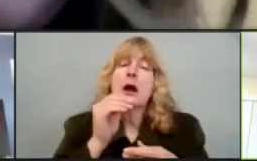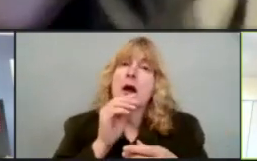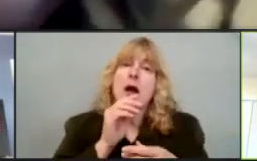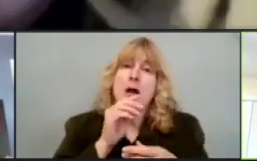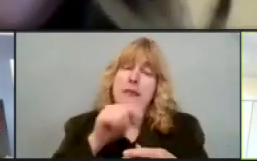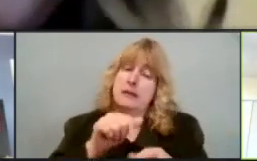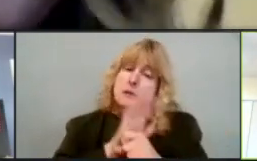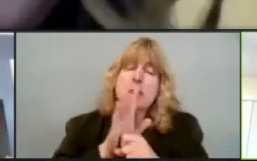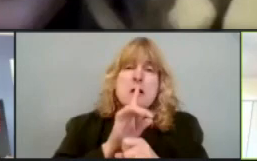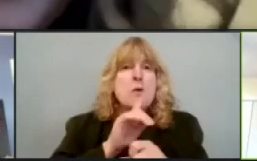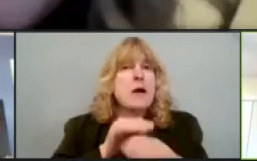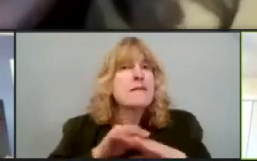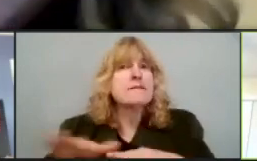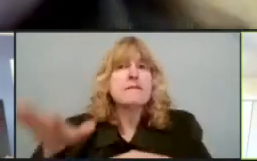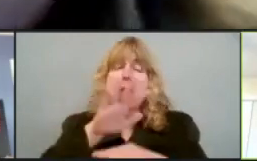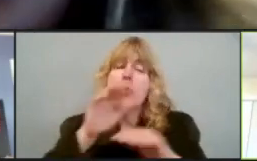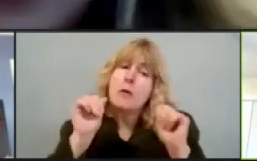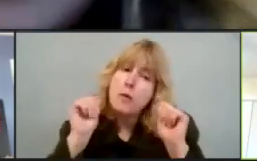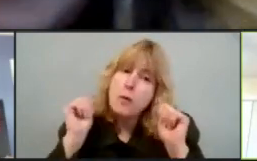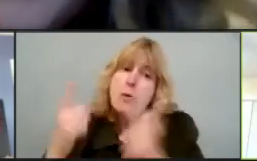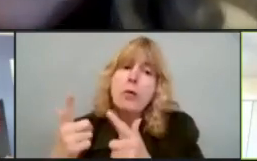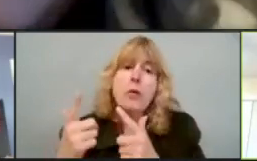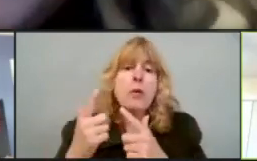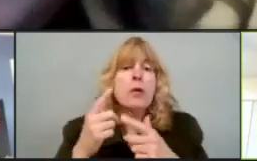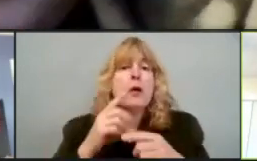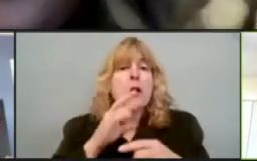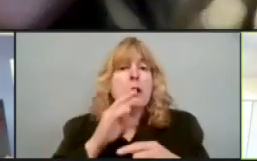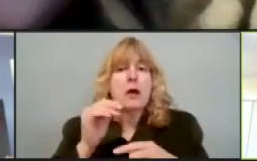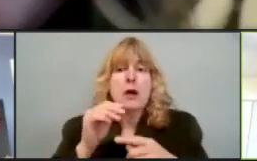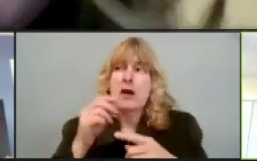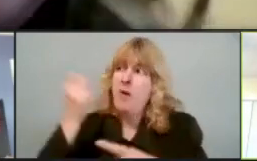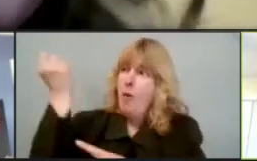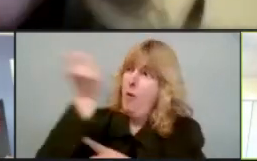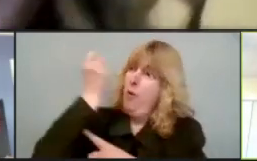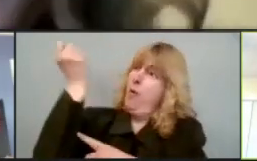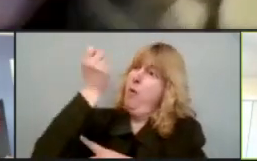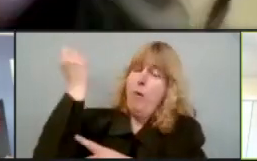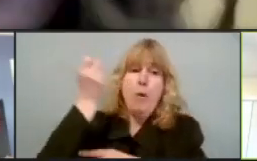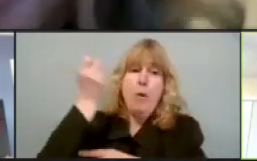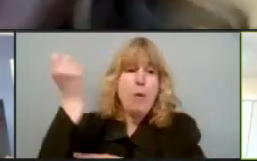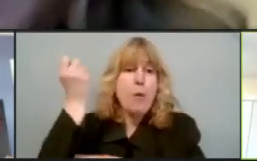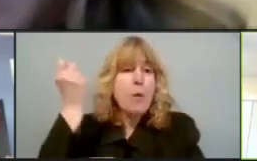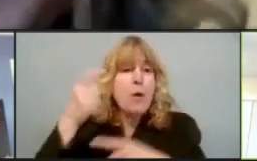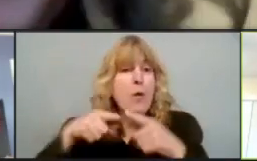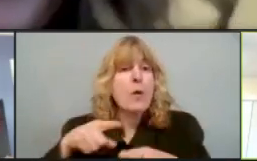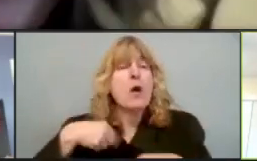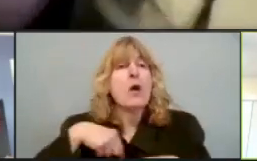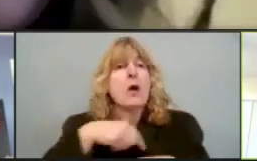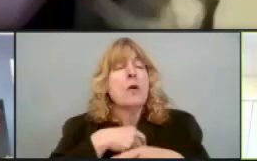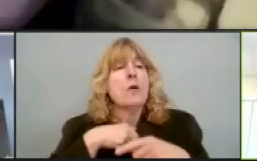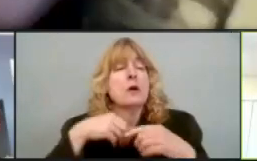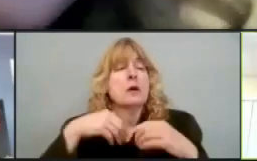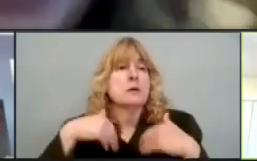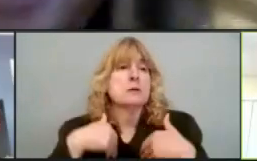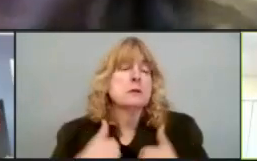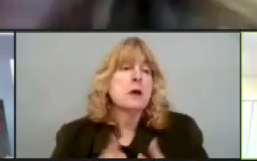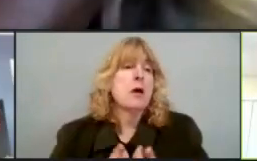us deeply. Mm-hmm. And to hold something like that when we're tired and